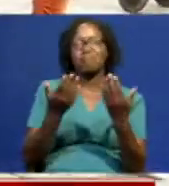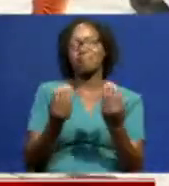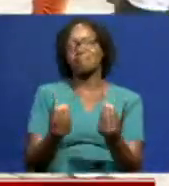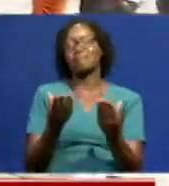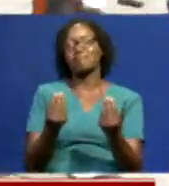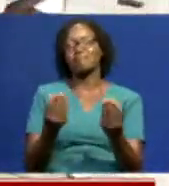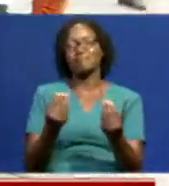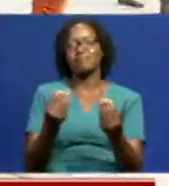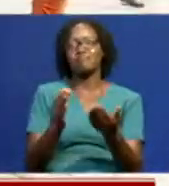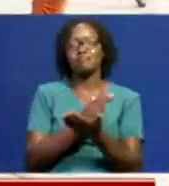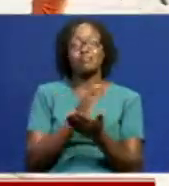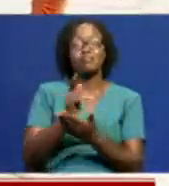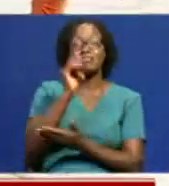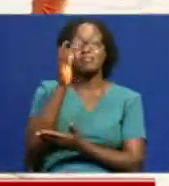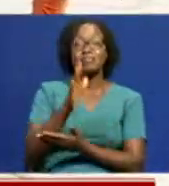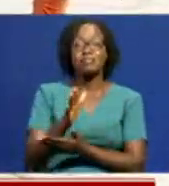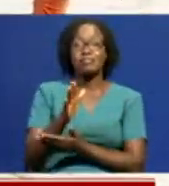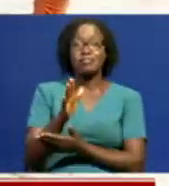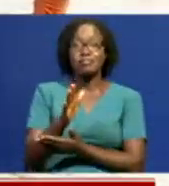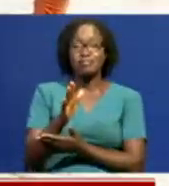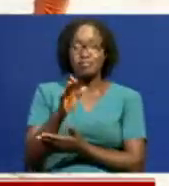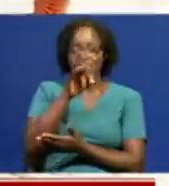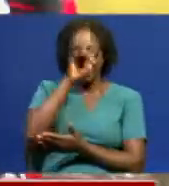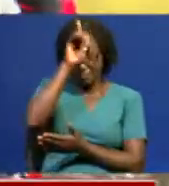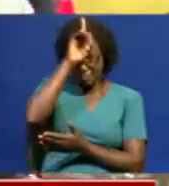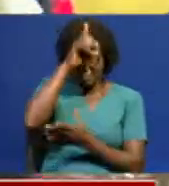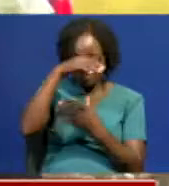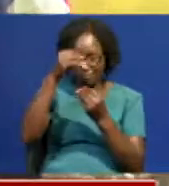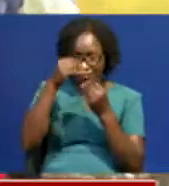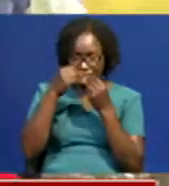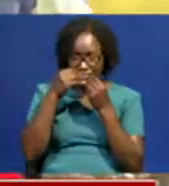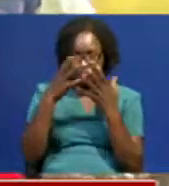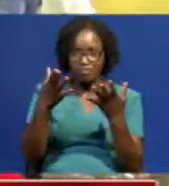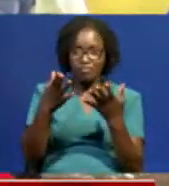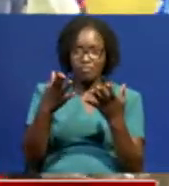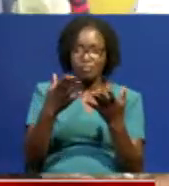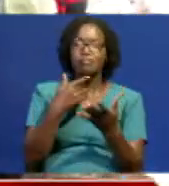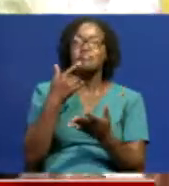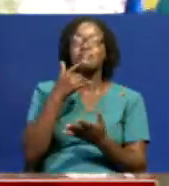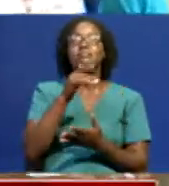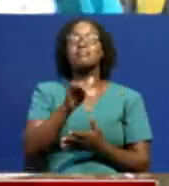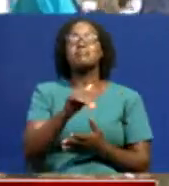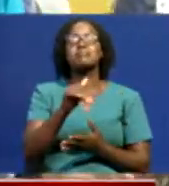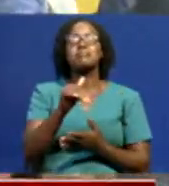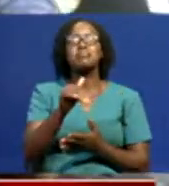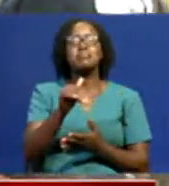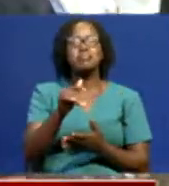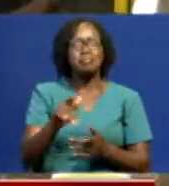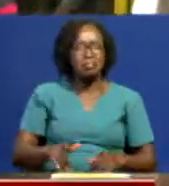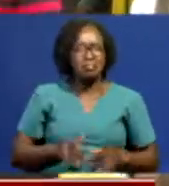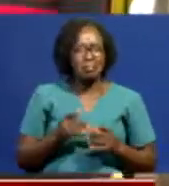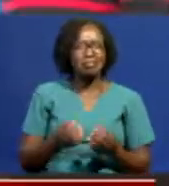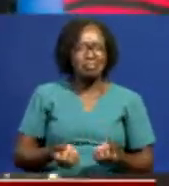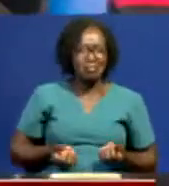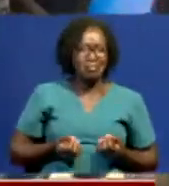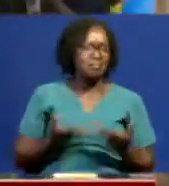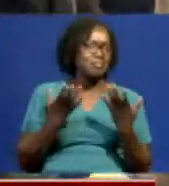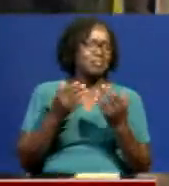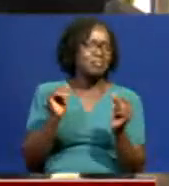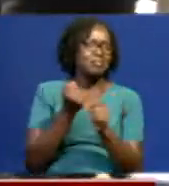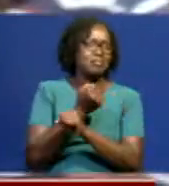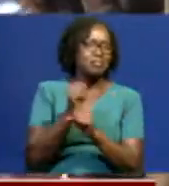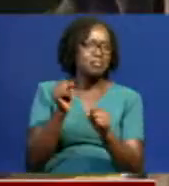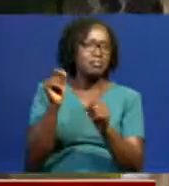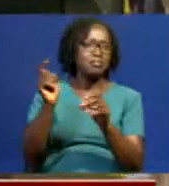A section of Kenyans who did not travel upcountry for the festivities say the high cost of living has made it difficult for them